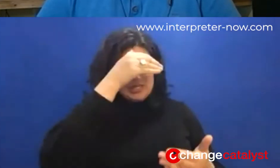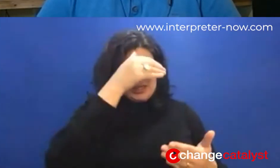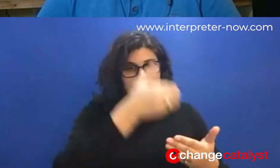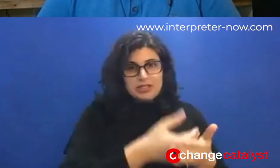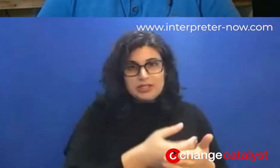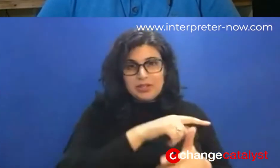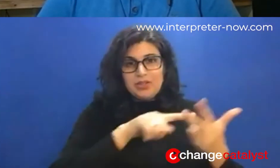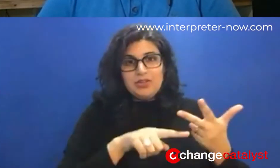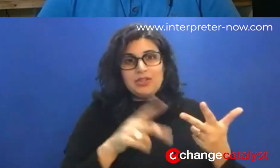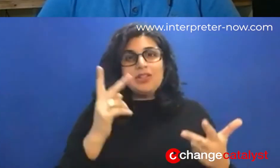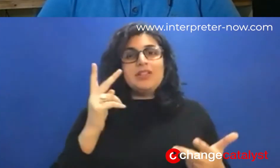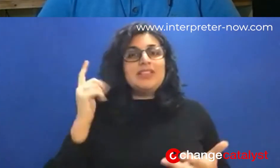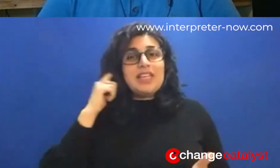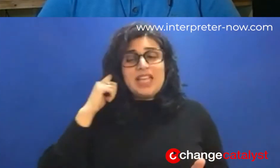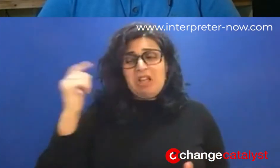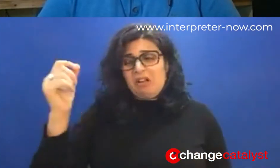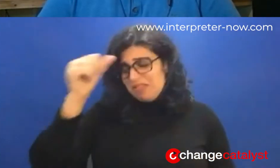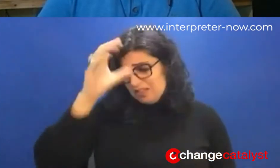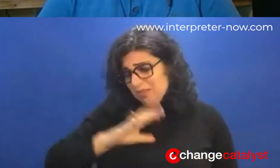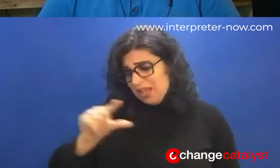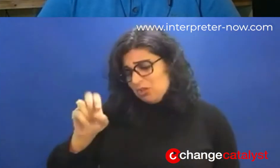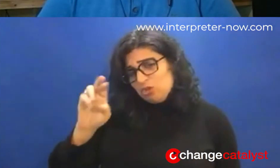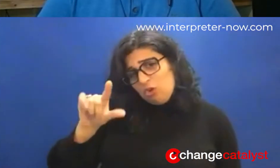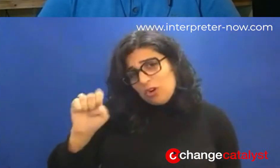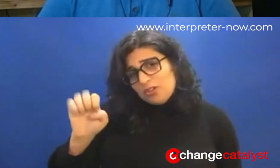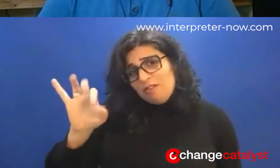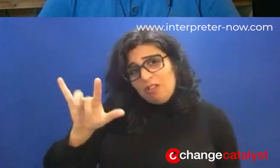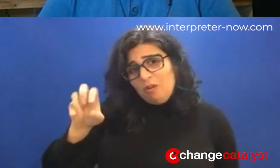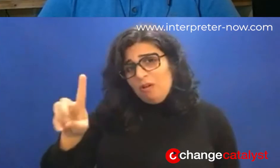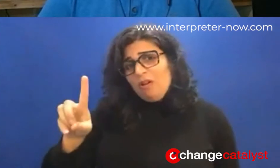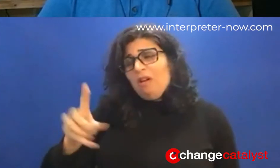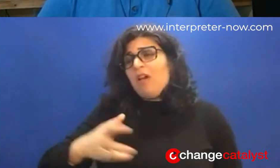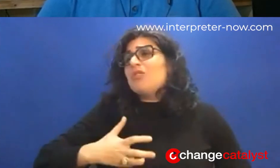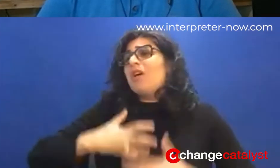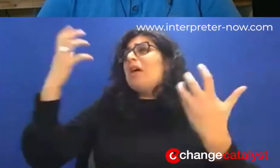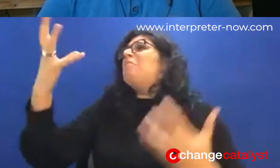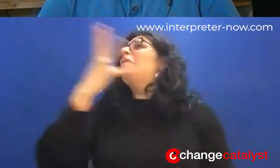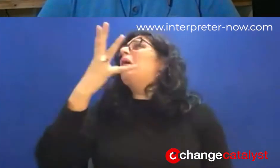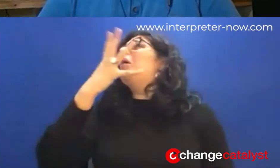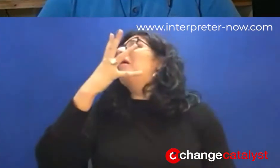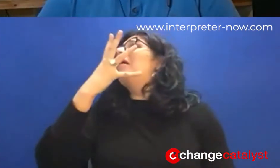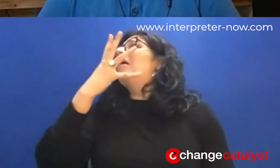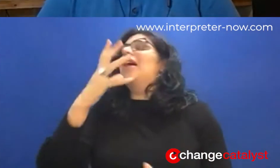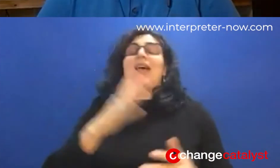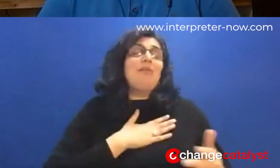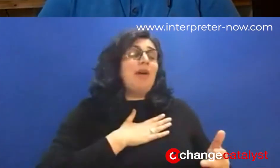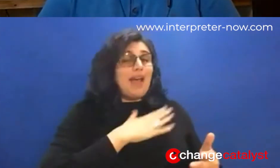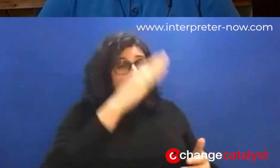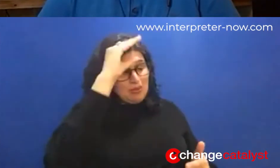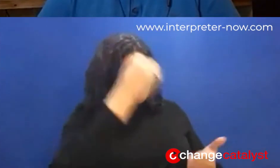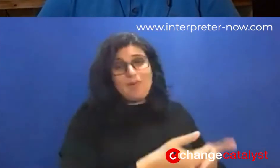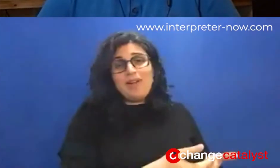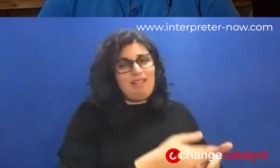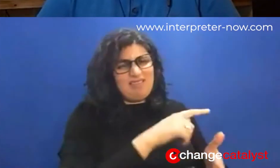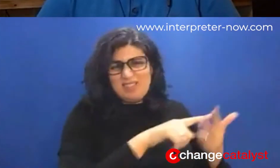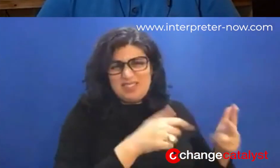someone cry out for their moms, and I have 3 mama's boys, they won't say it, but everybody else will tell you they are. It